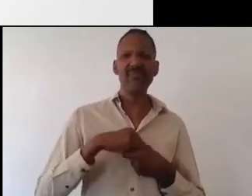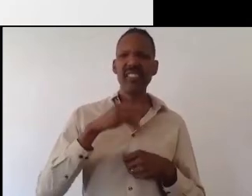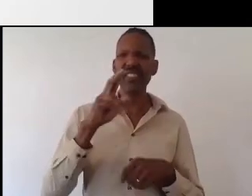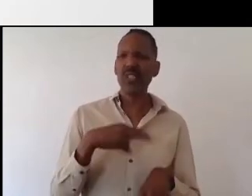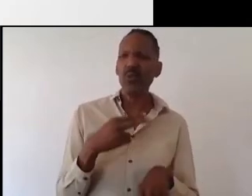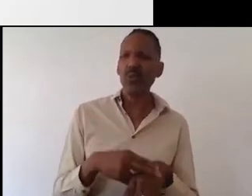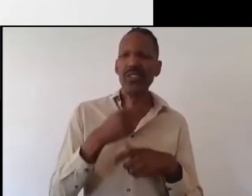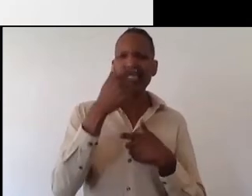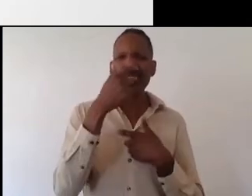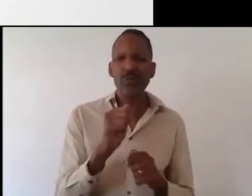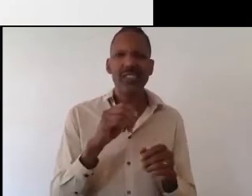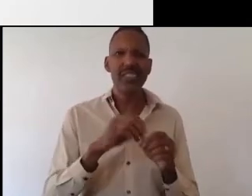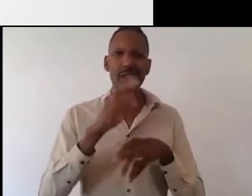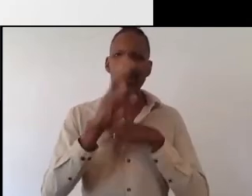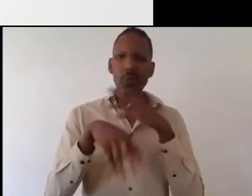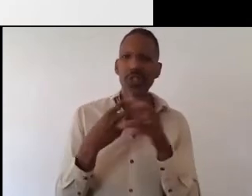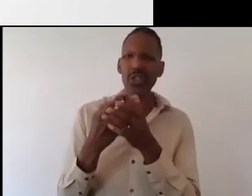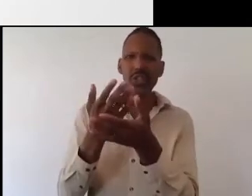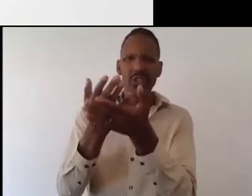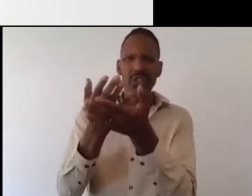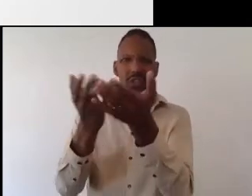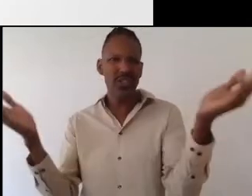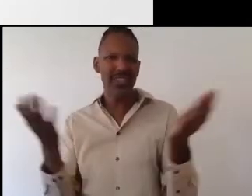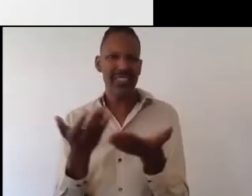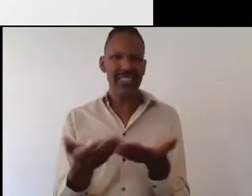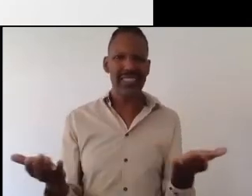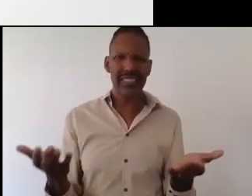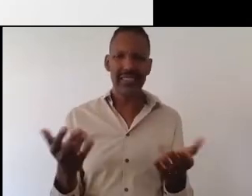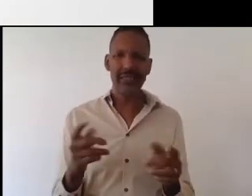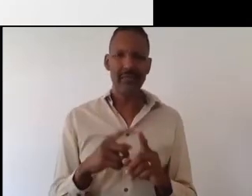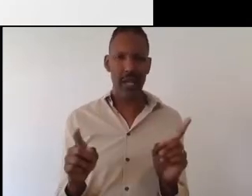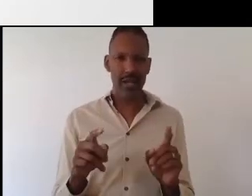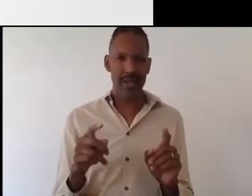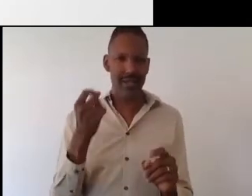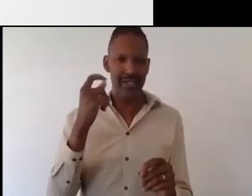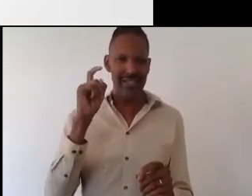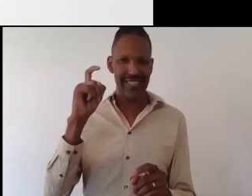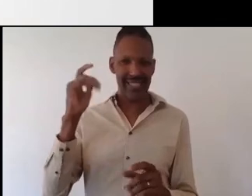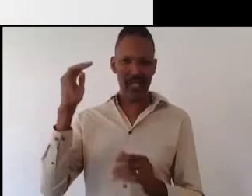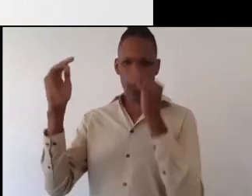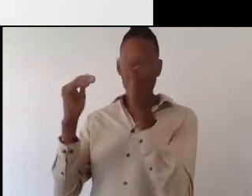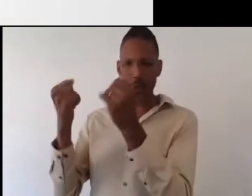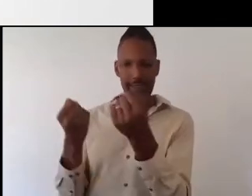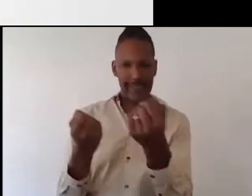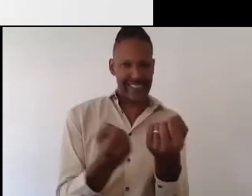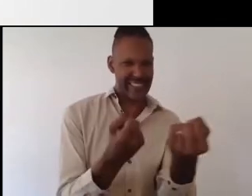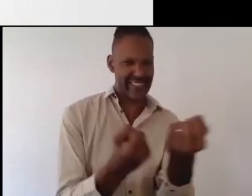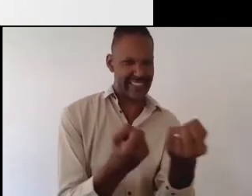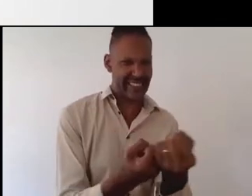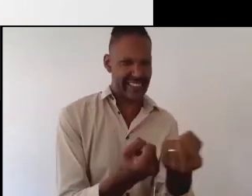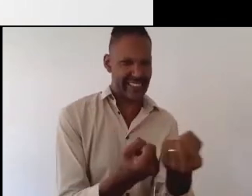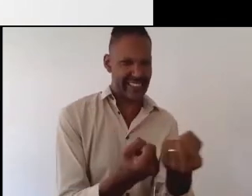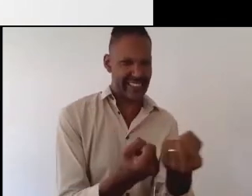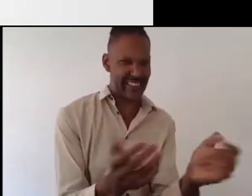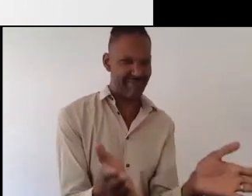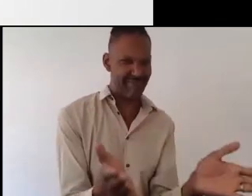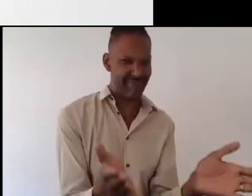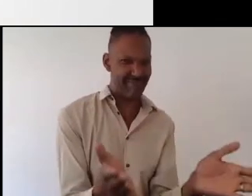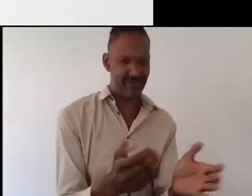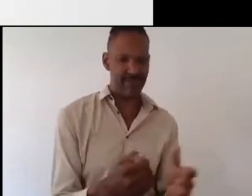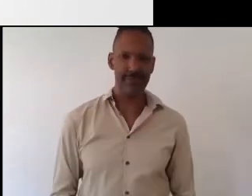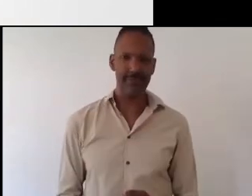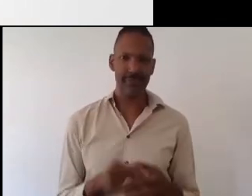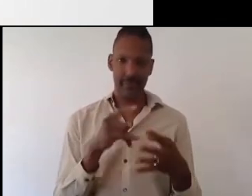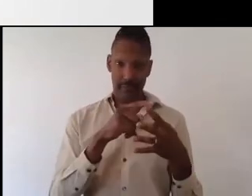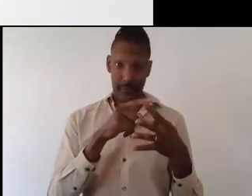they need adults to help them with this natural inclination. If you look at the third guiding principle, it says